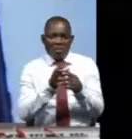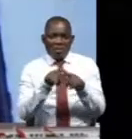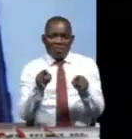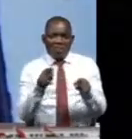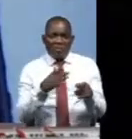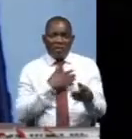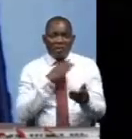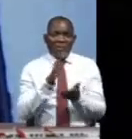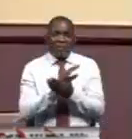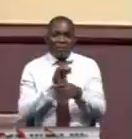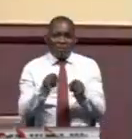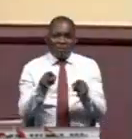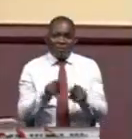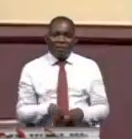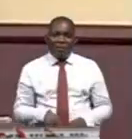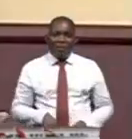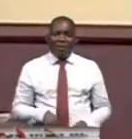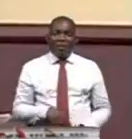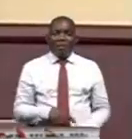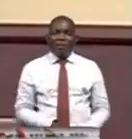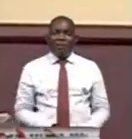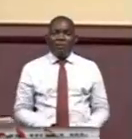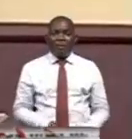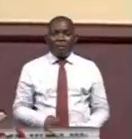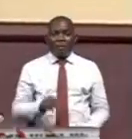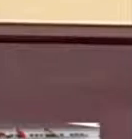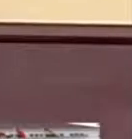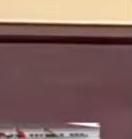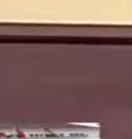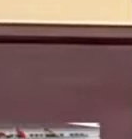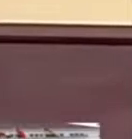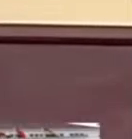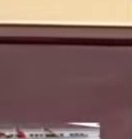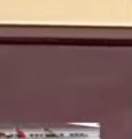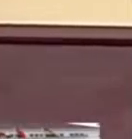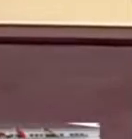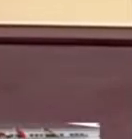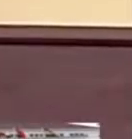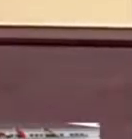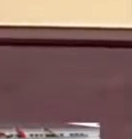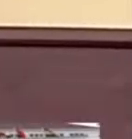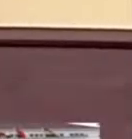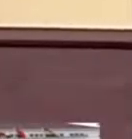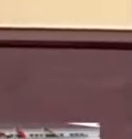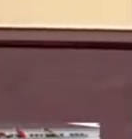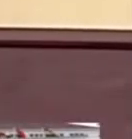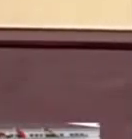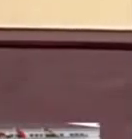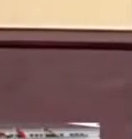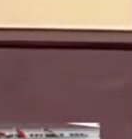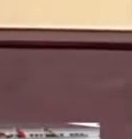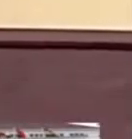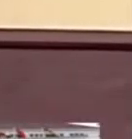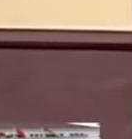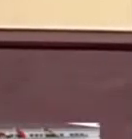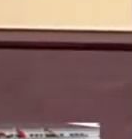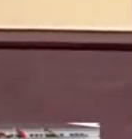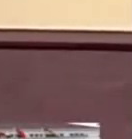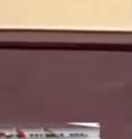I'm talking about the second but last column of the columns